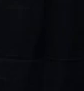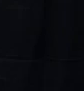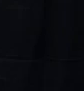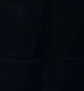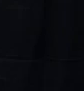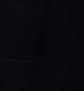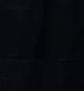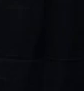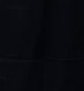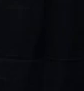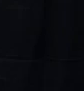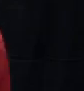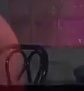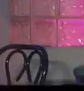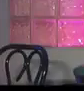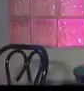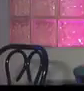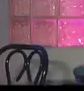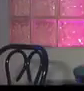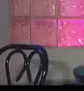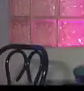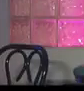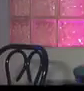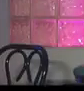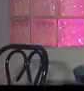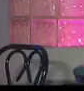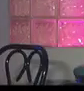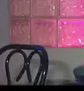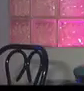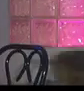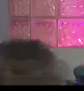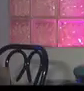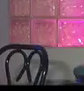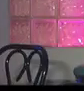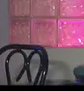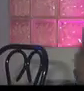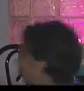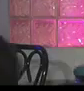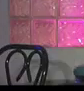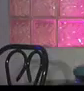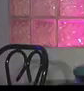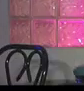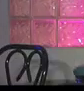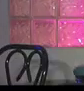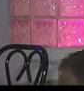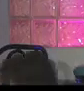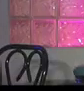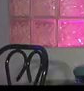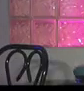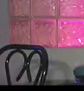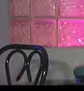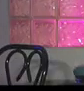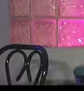Cafe here in Orlando. Okay, well, you can ask them to come up on stage when